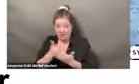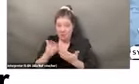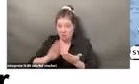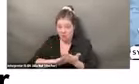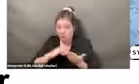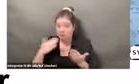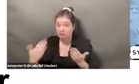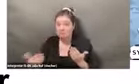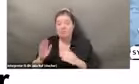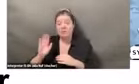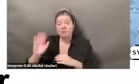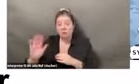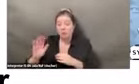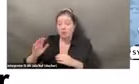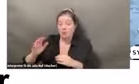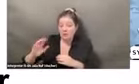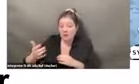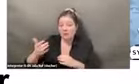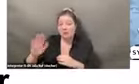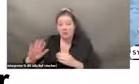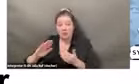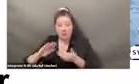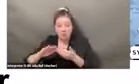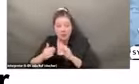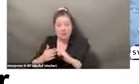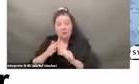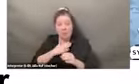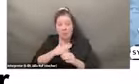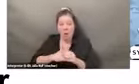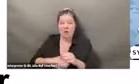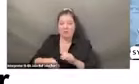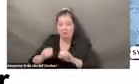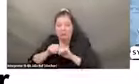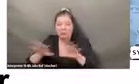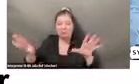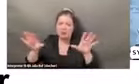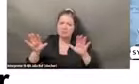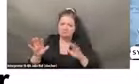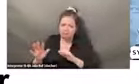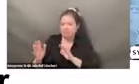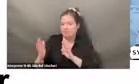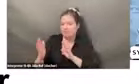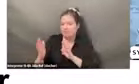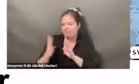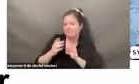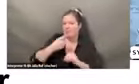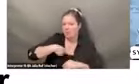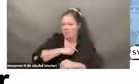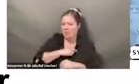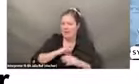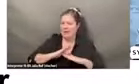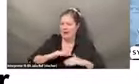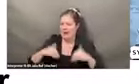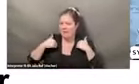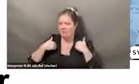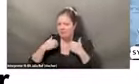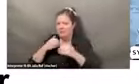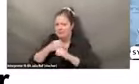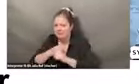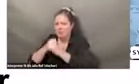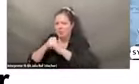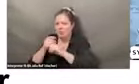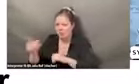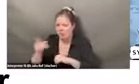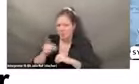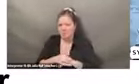country or your community, don't hesitate to reach out. We're more than happy to support you. And we will publish the last parts of